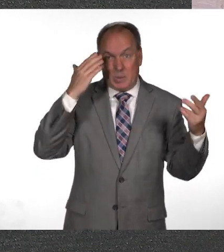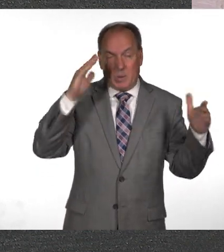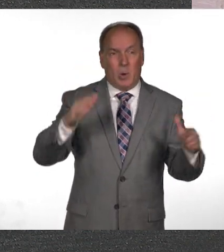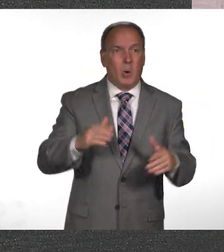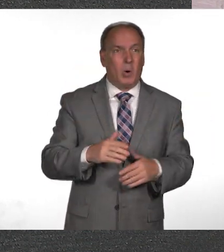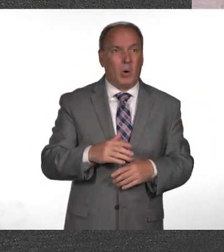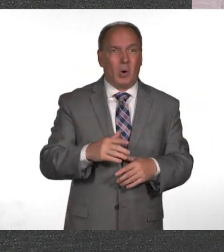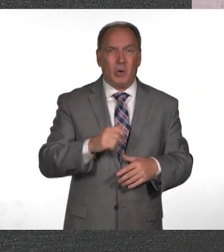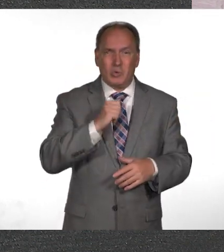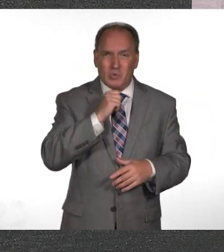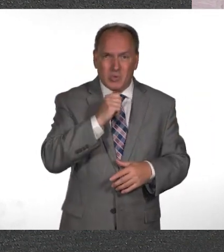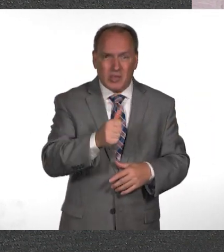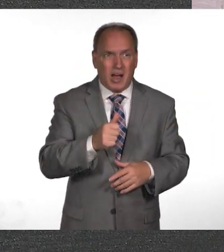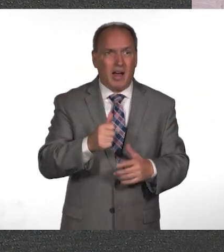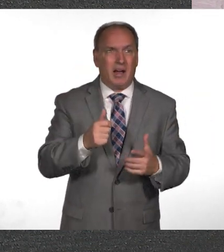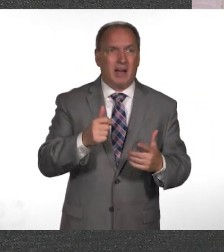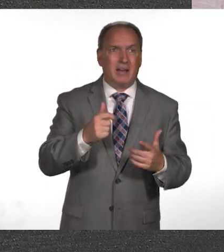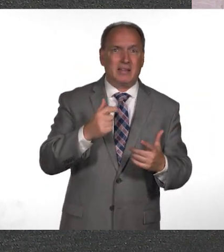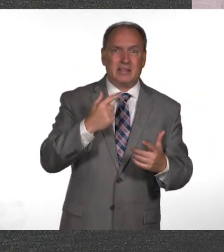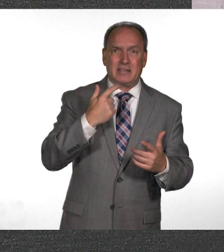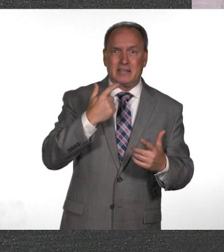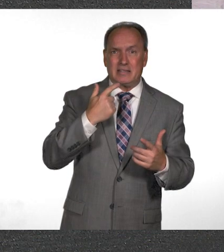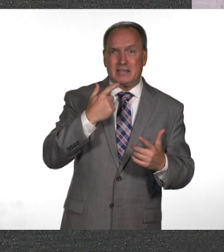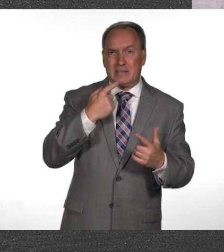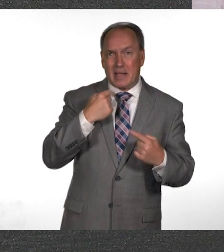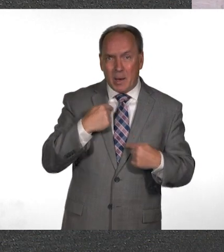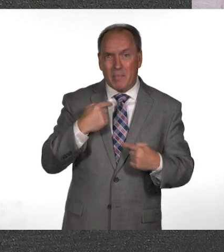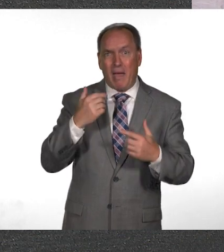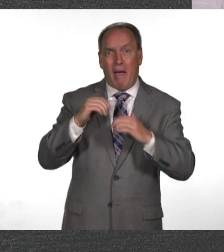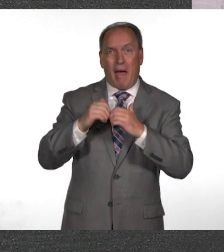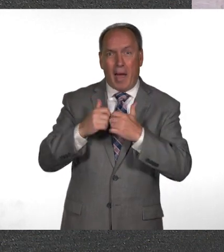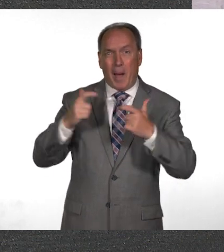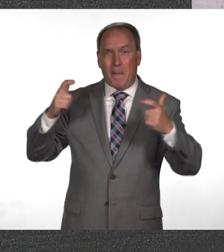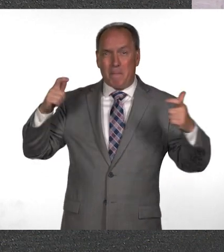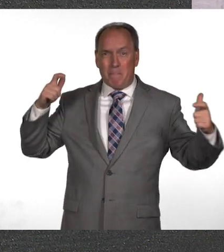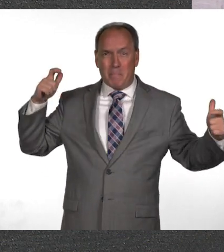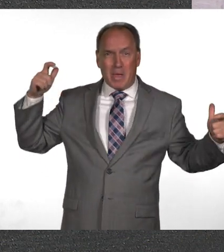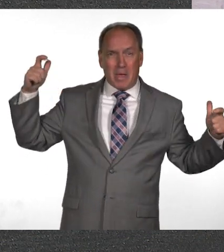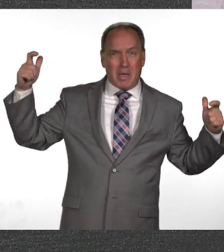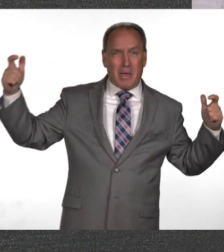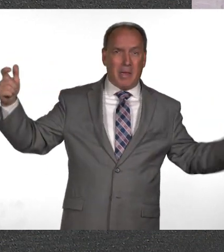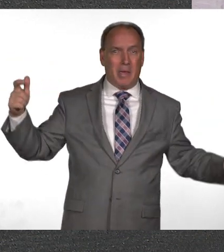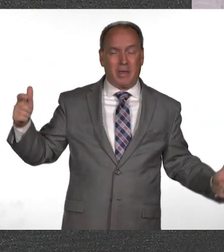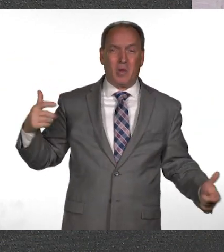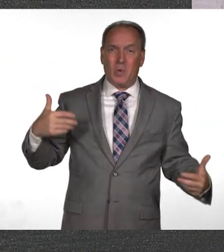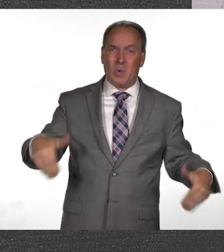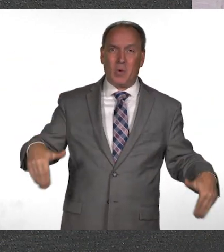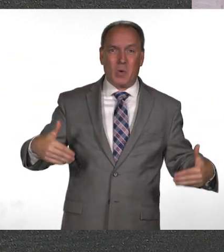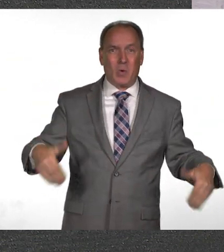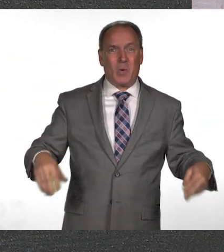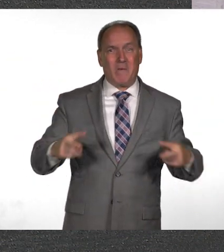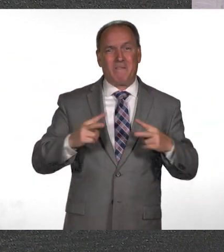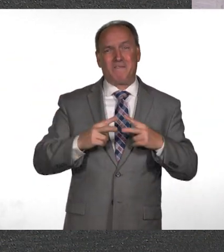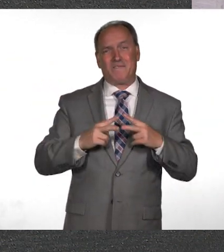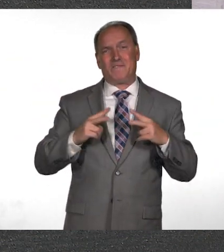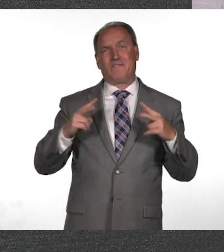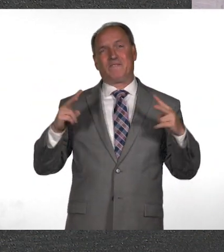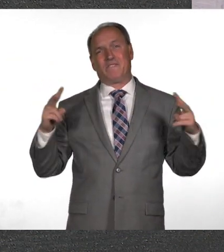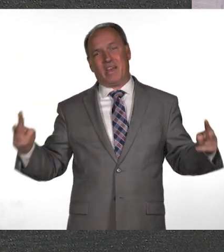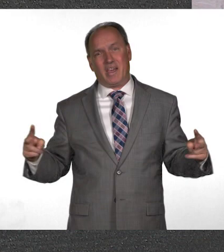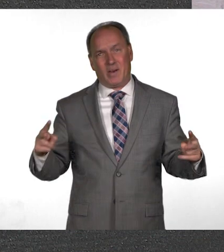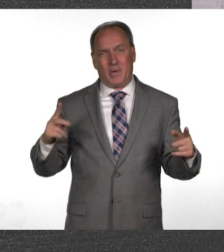You did not say how big he was. He is very